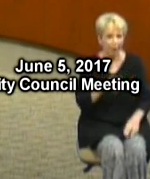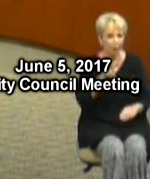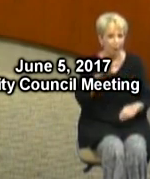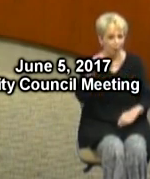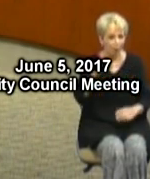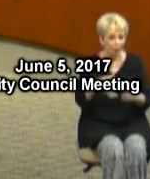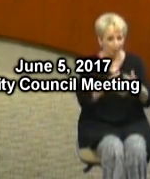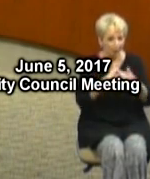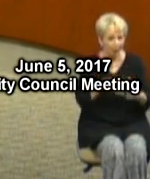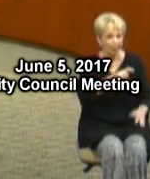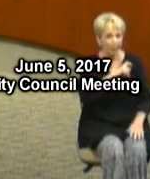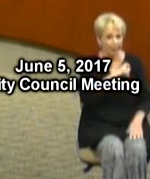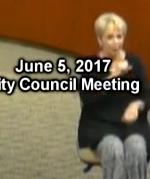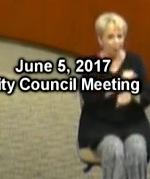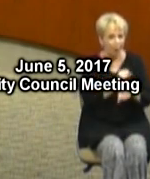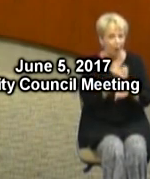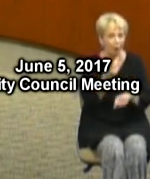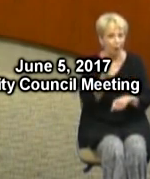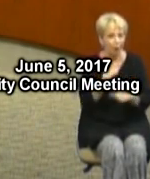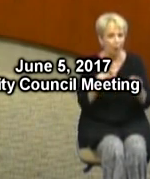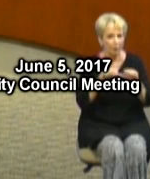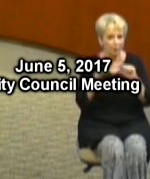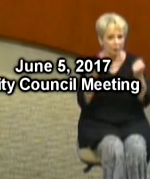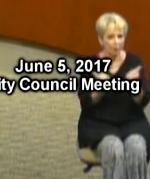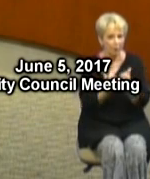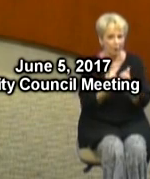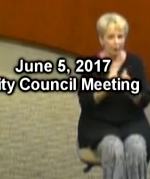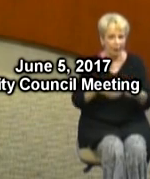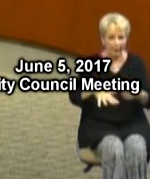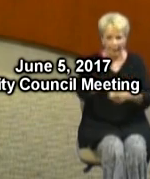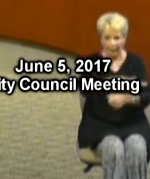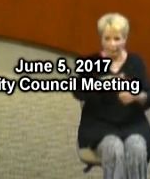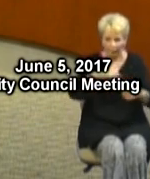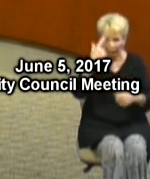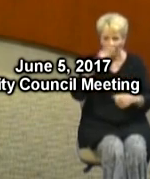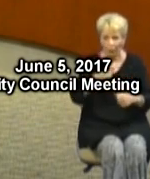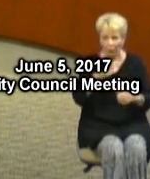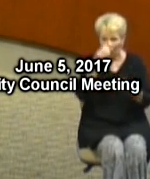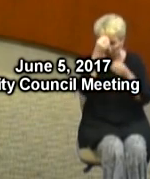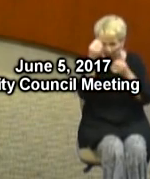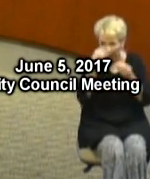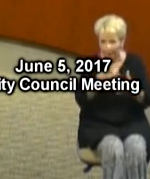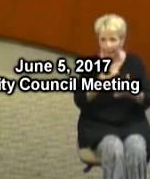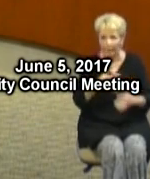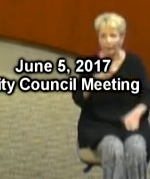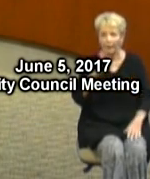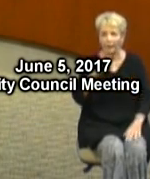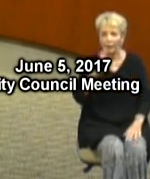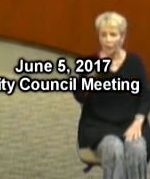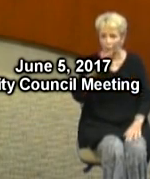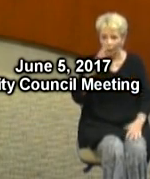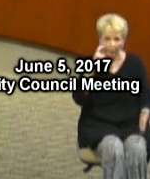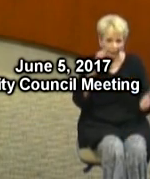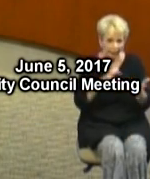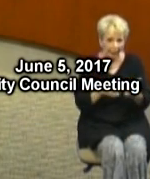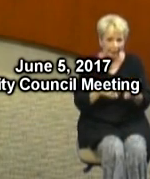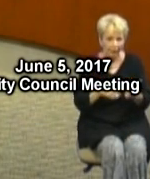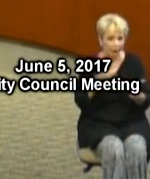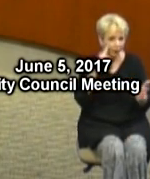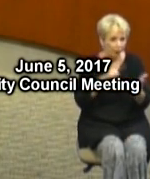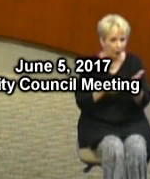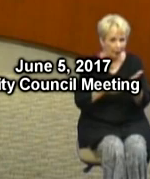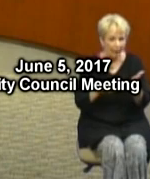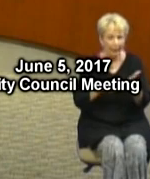American Police Working Dog Association in the following areas for obedience, narcotic detection, tracking,